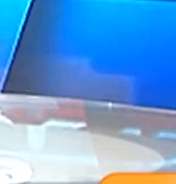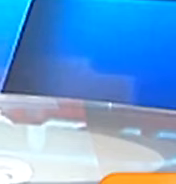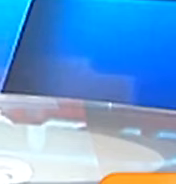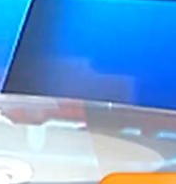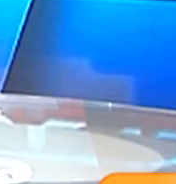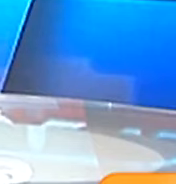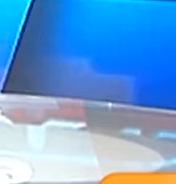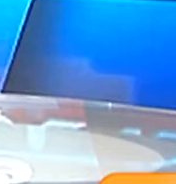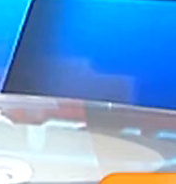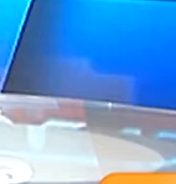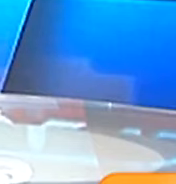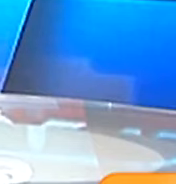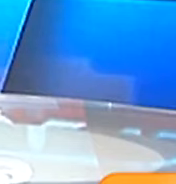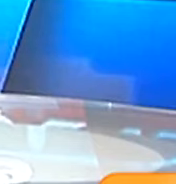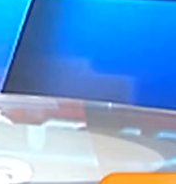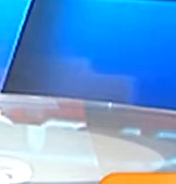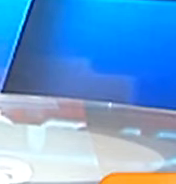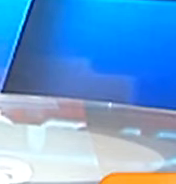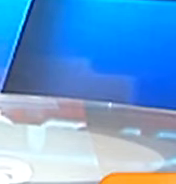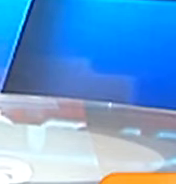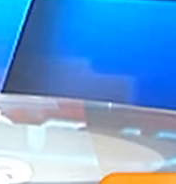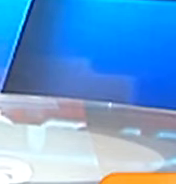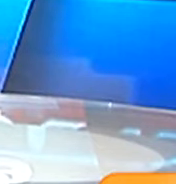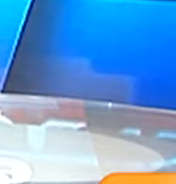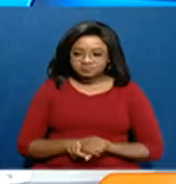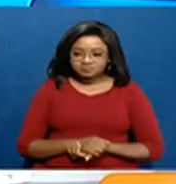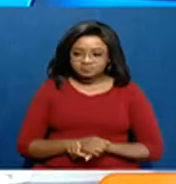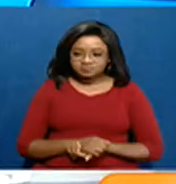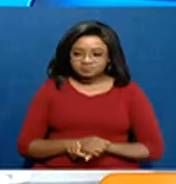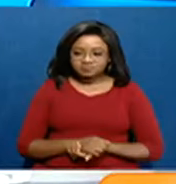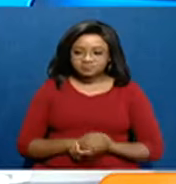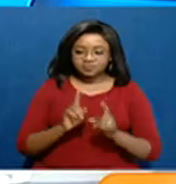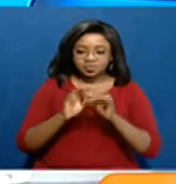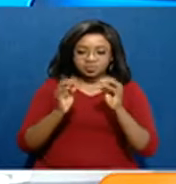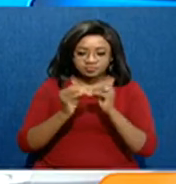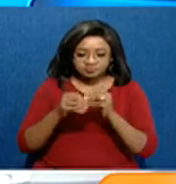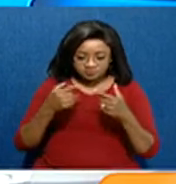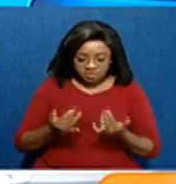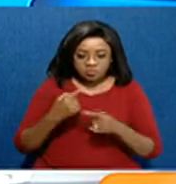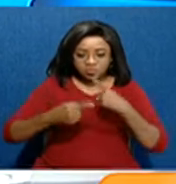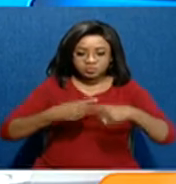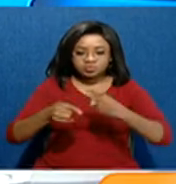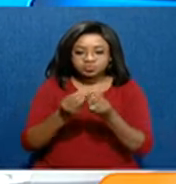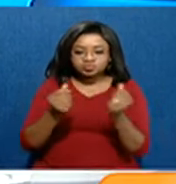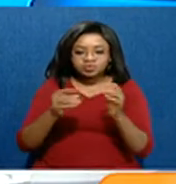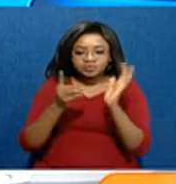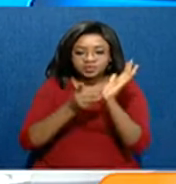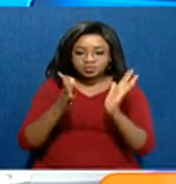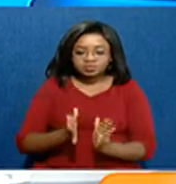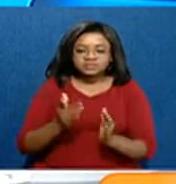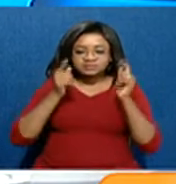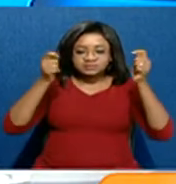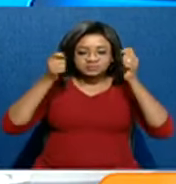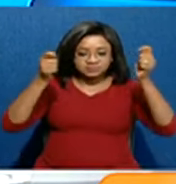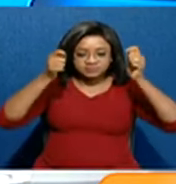health sector. A meeting called to resolve the standoff between doctors and the government is ongoing at the KICC. The meeting is being chaired by Head of